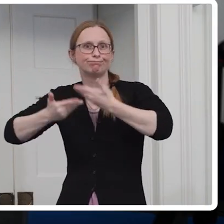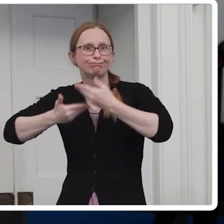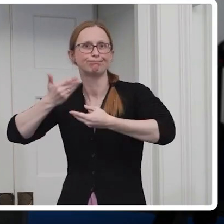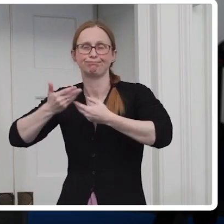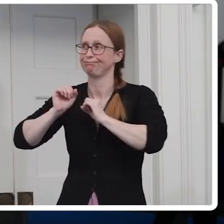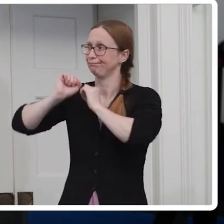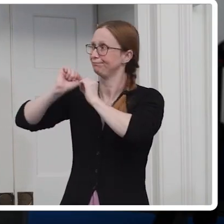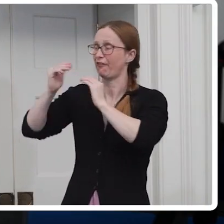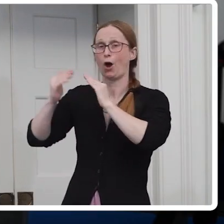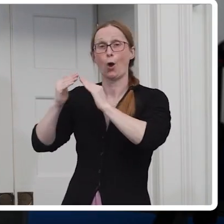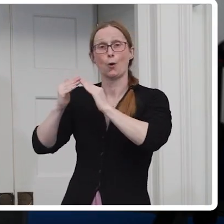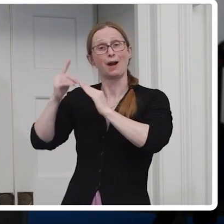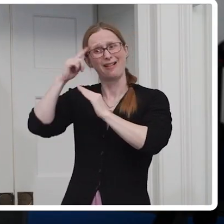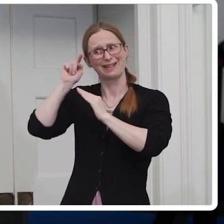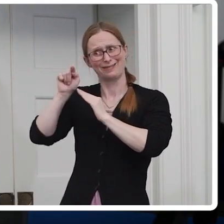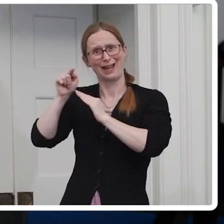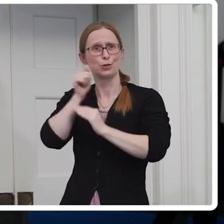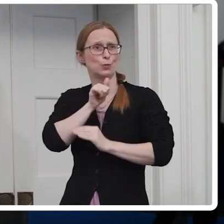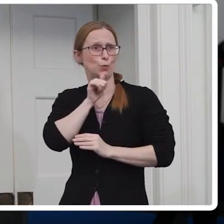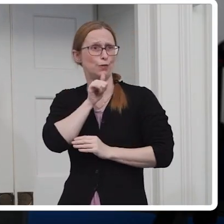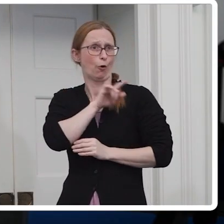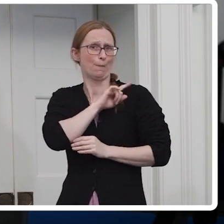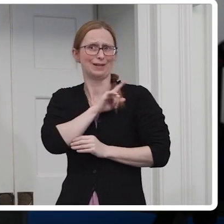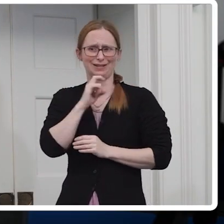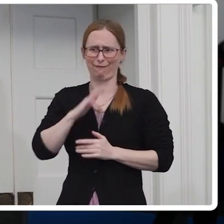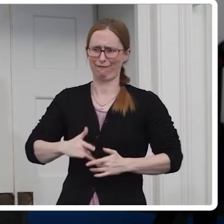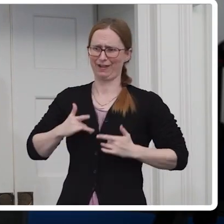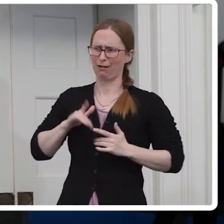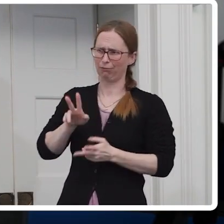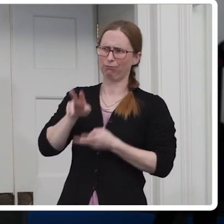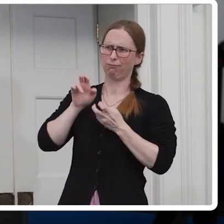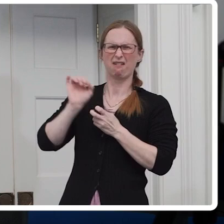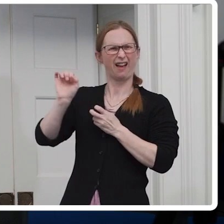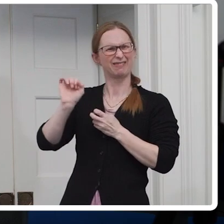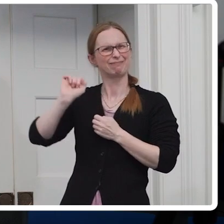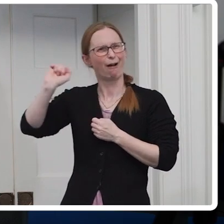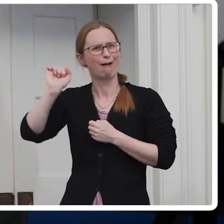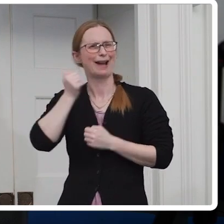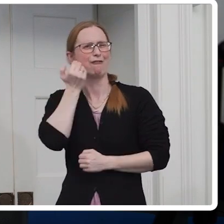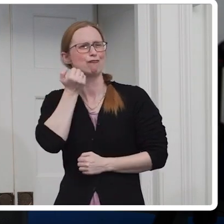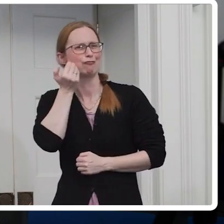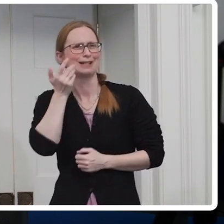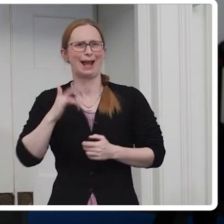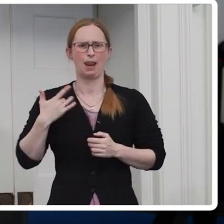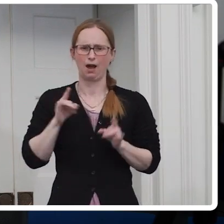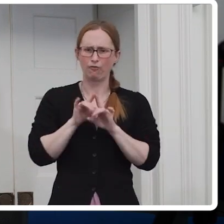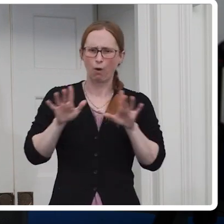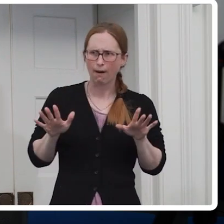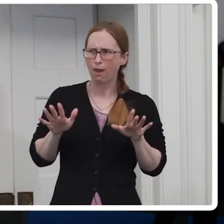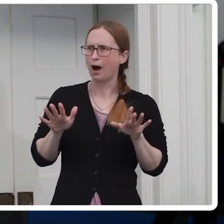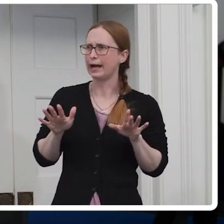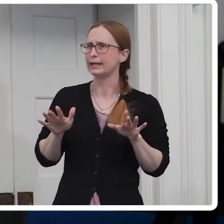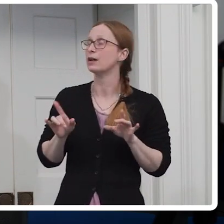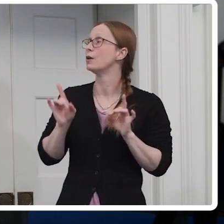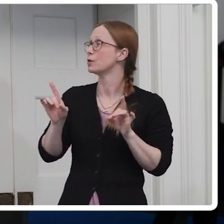accounts of where Allen was living. And I find these really useful because they do give us a sense of Allen's day-to-day life and